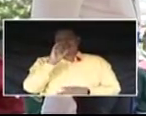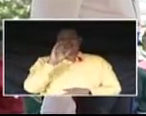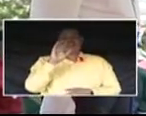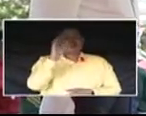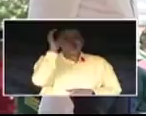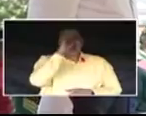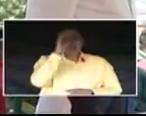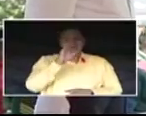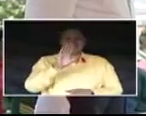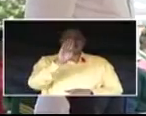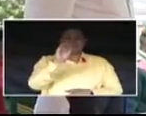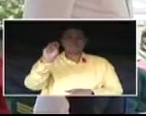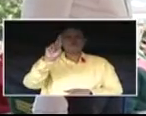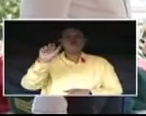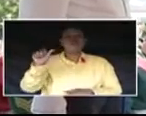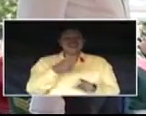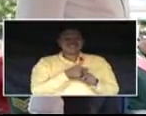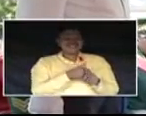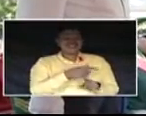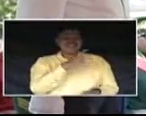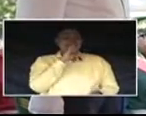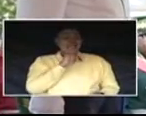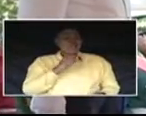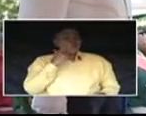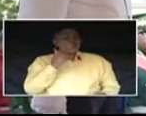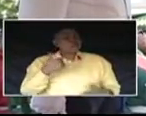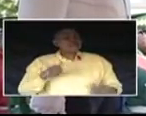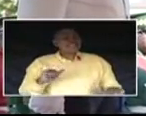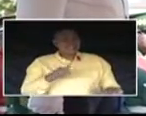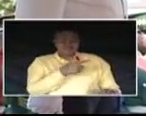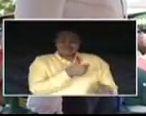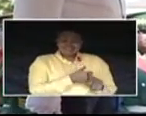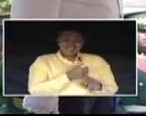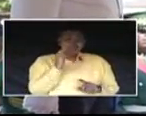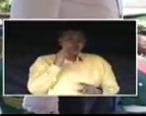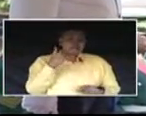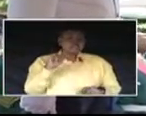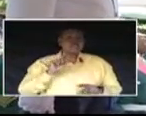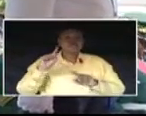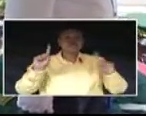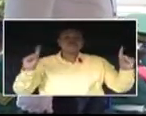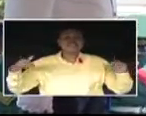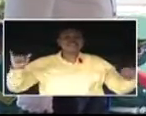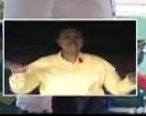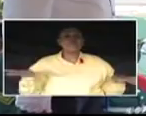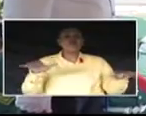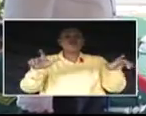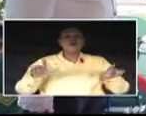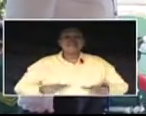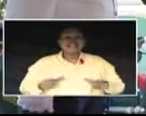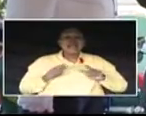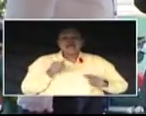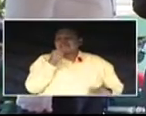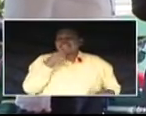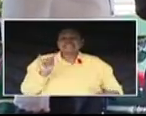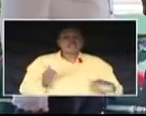seemingly ageless Grace Jones is still in demand as a model, and she continues to perform live in